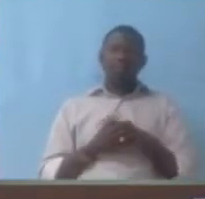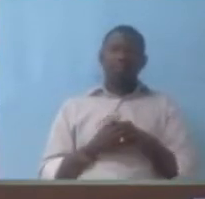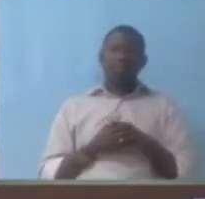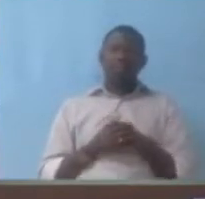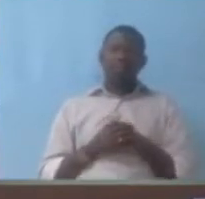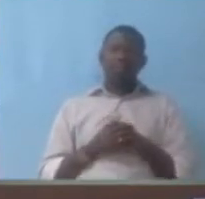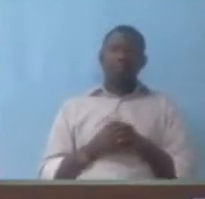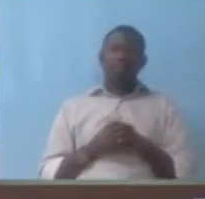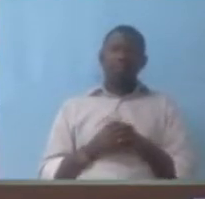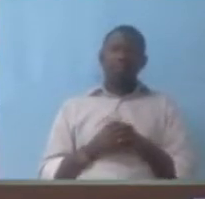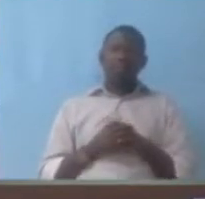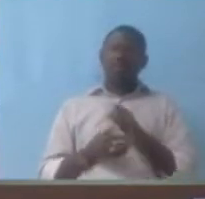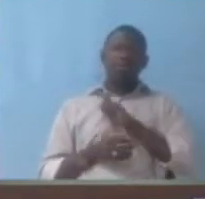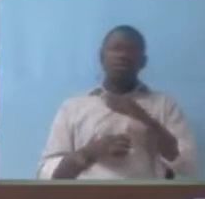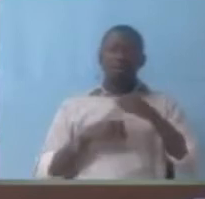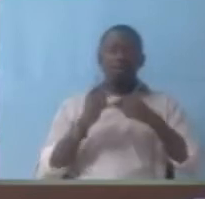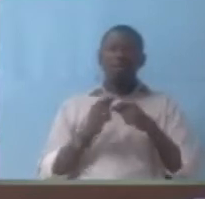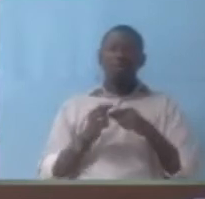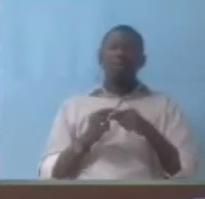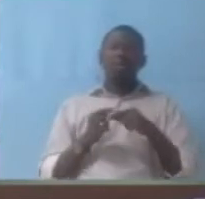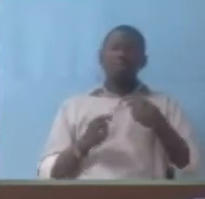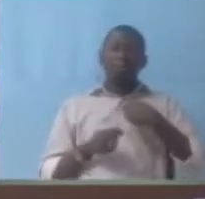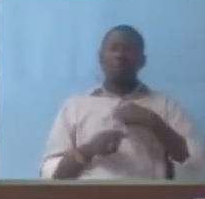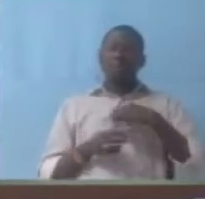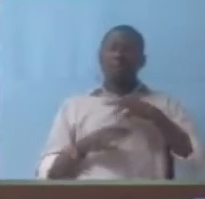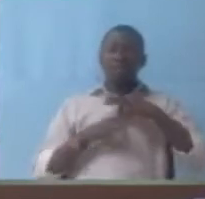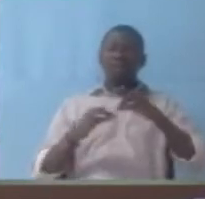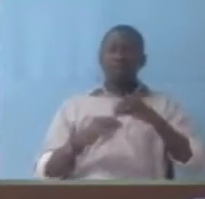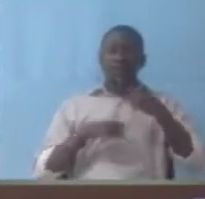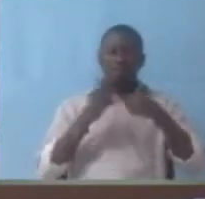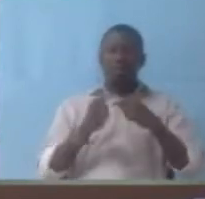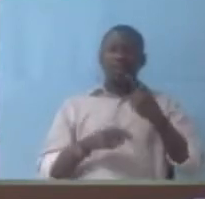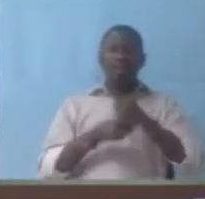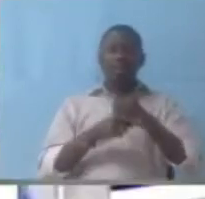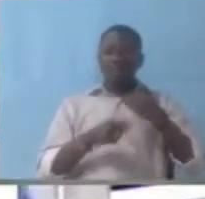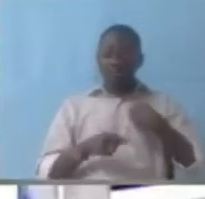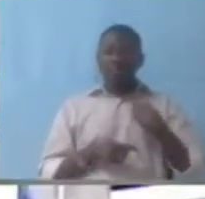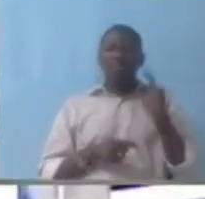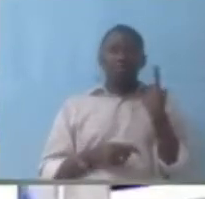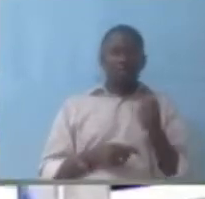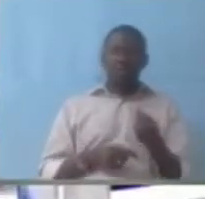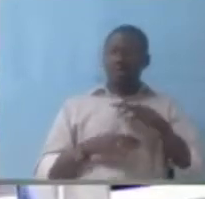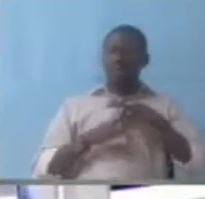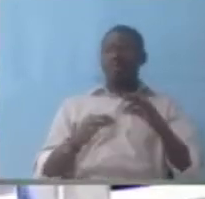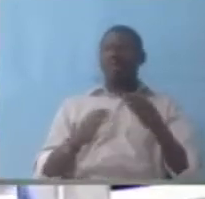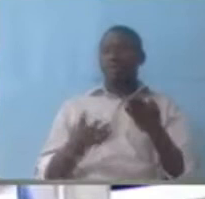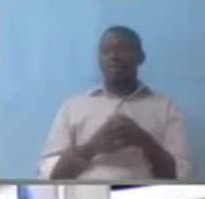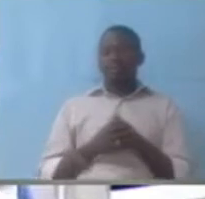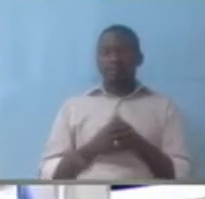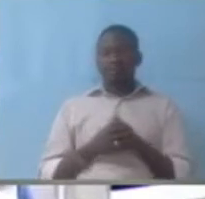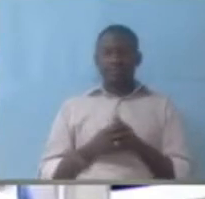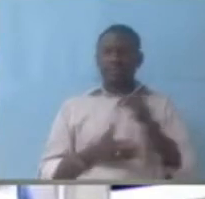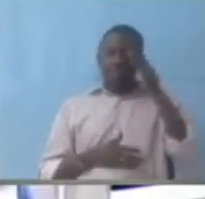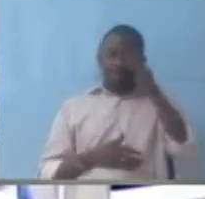foti. Gambia din lulala foti. Amanka ha you aband. Thank you very much, Mrs. Bensuda. I appreciate